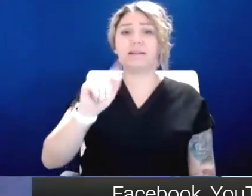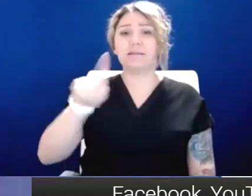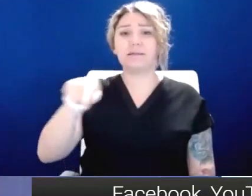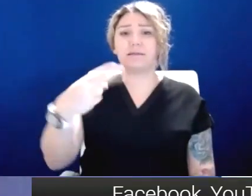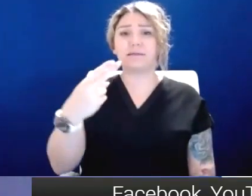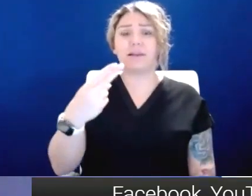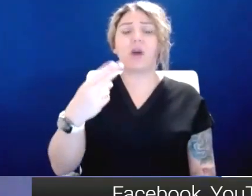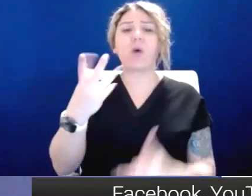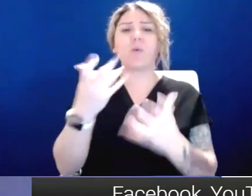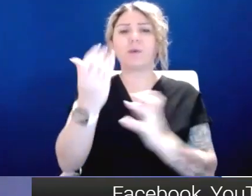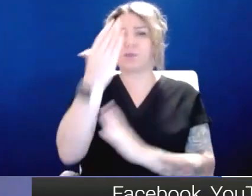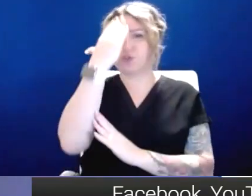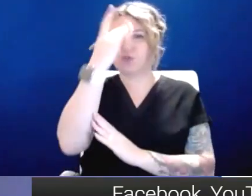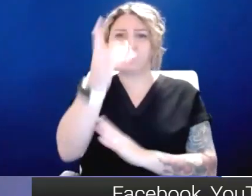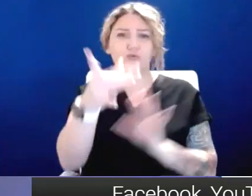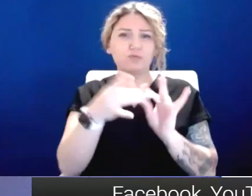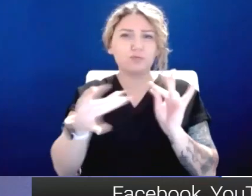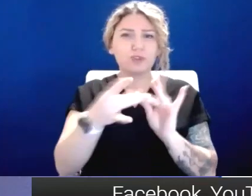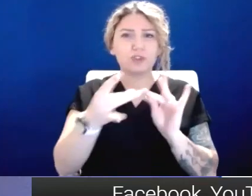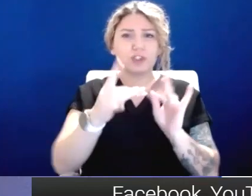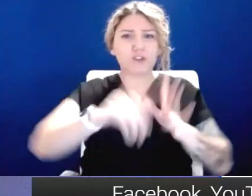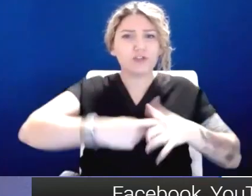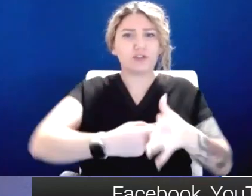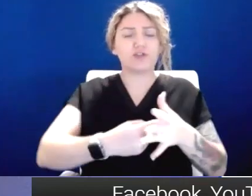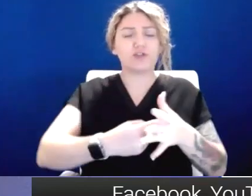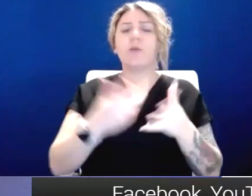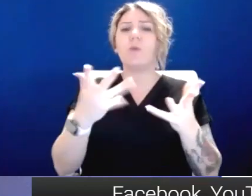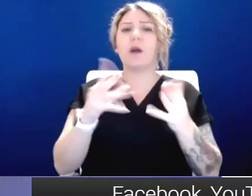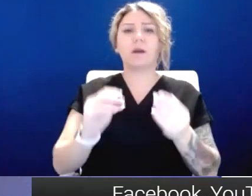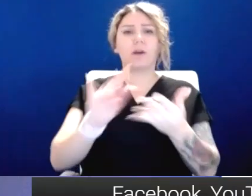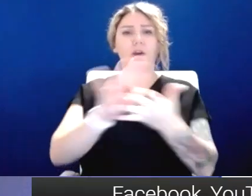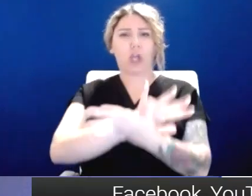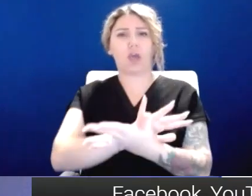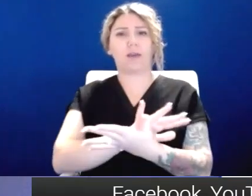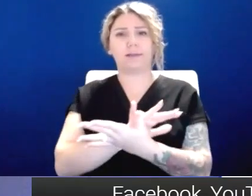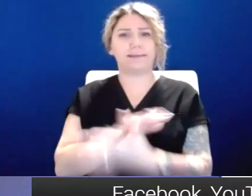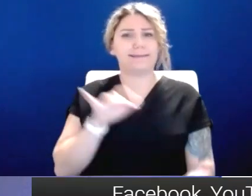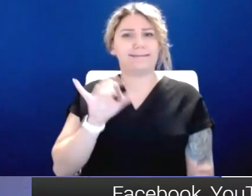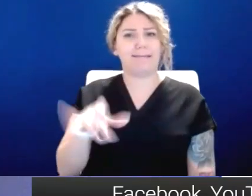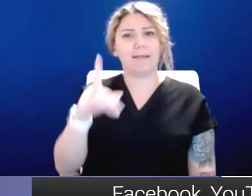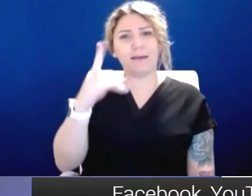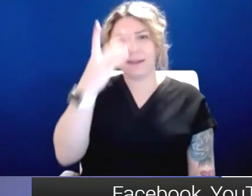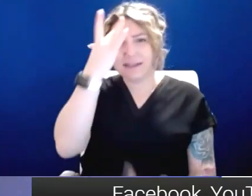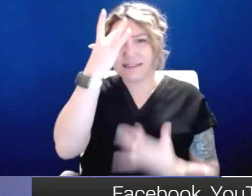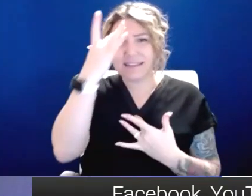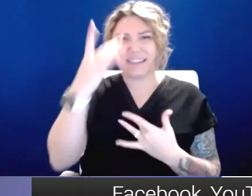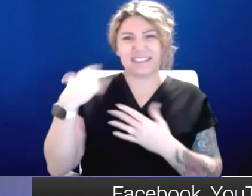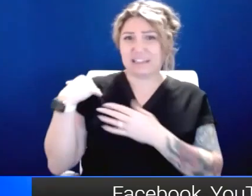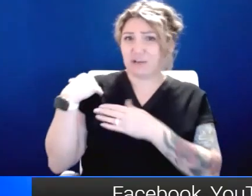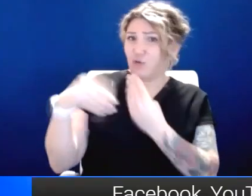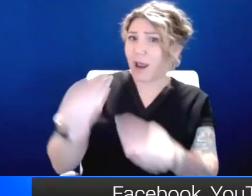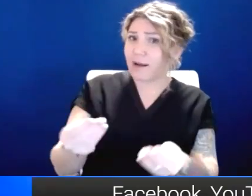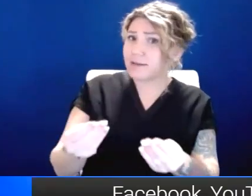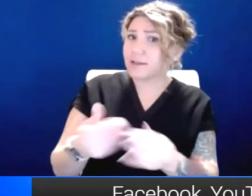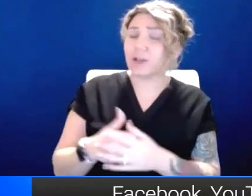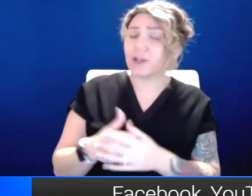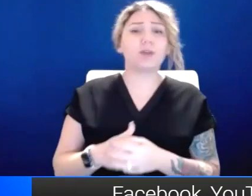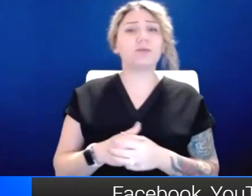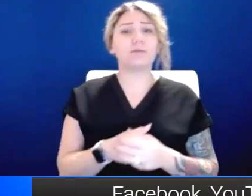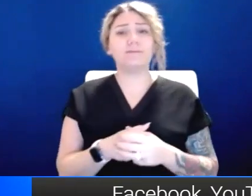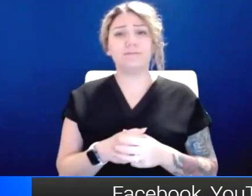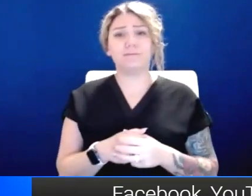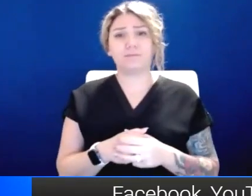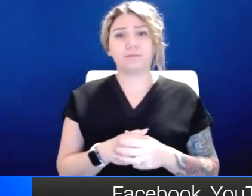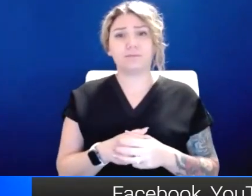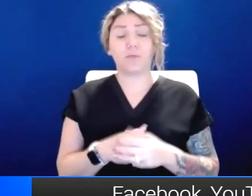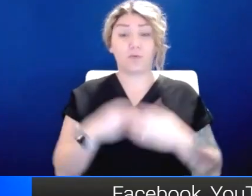doctor, off the top of the show, but what causes Parkinson's? Is this hereditary? Right. So we right now are